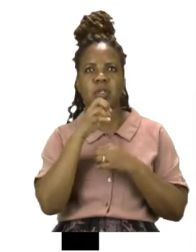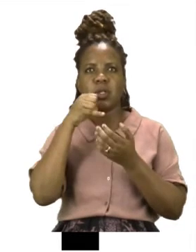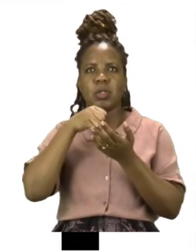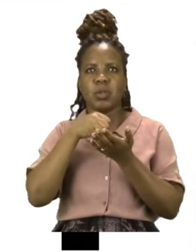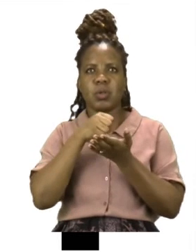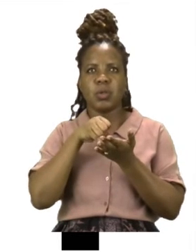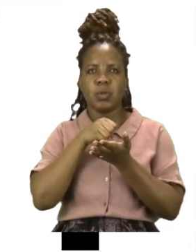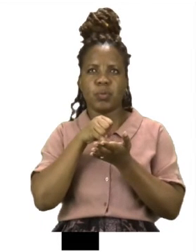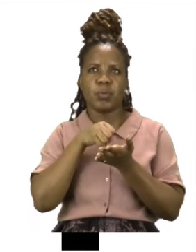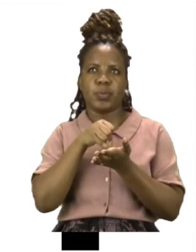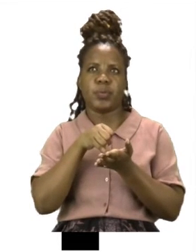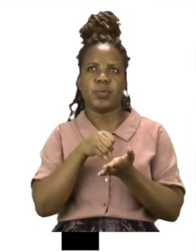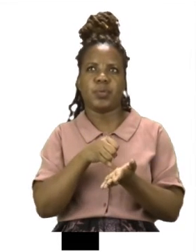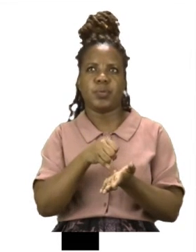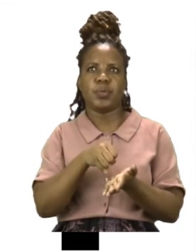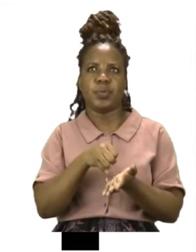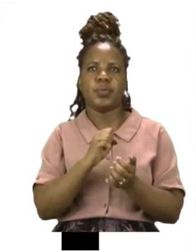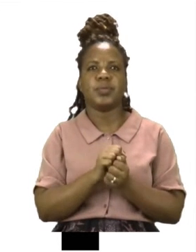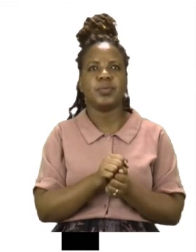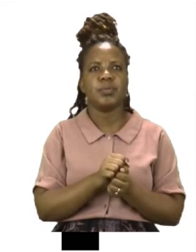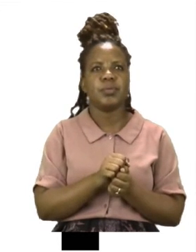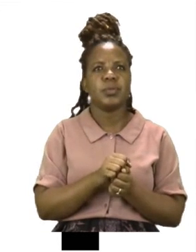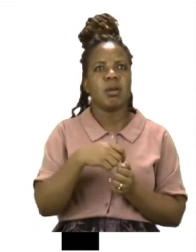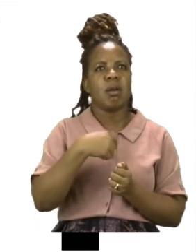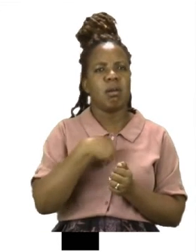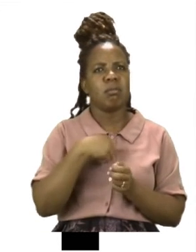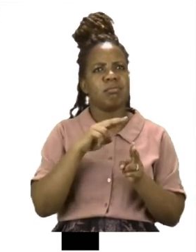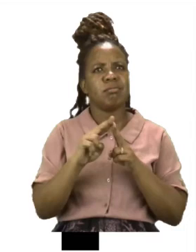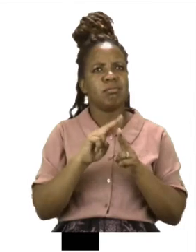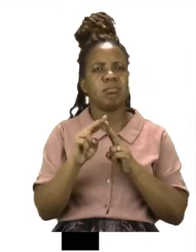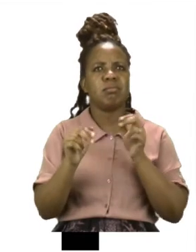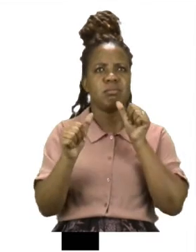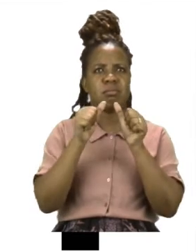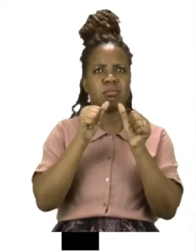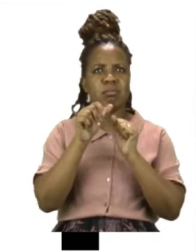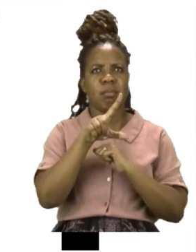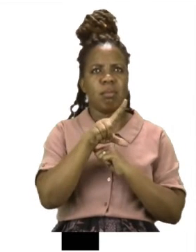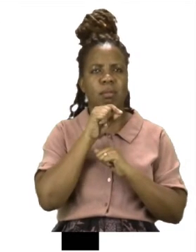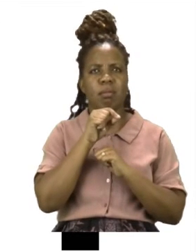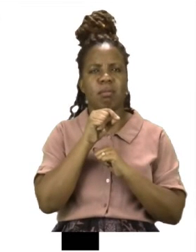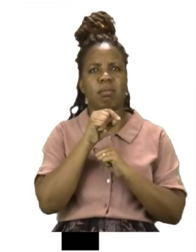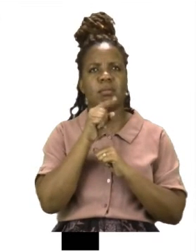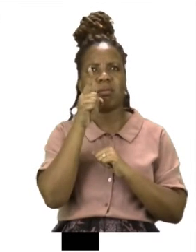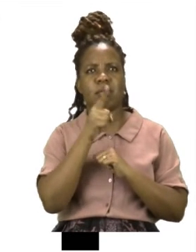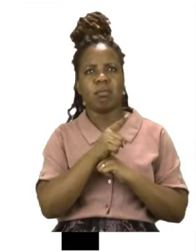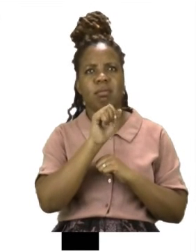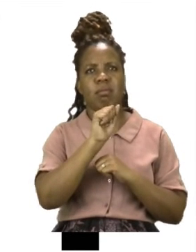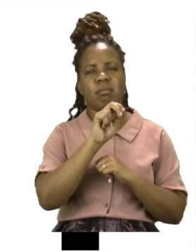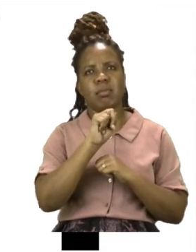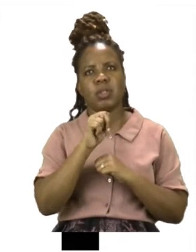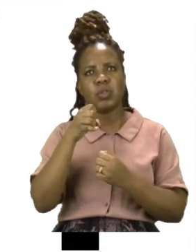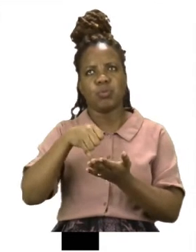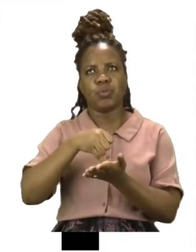ate dash cookies. The articles that we have are the and